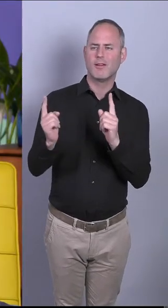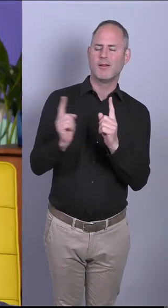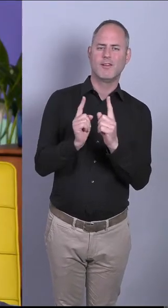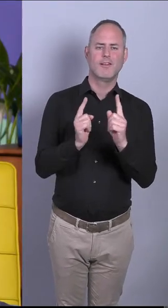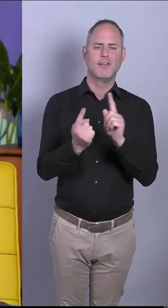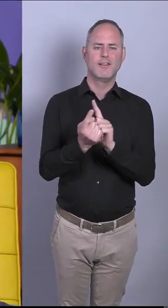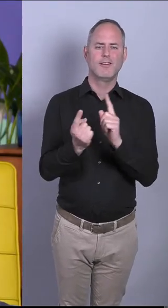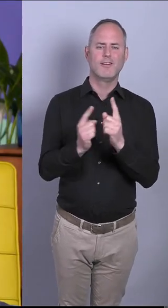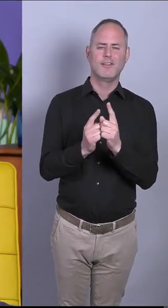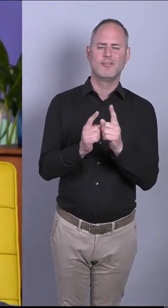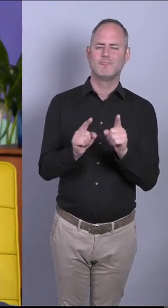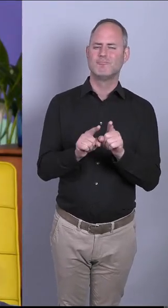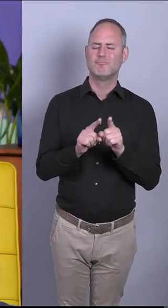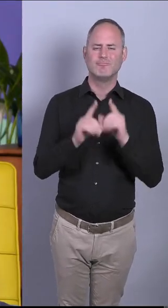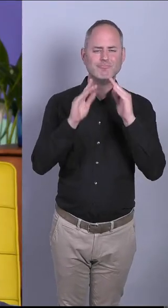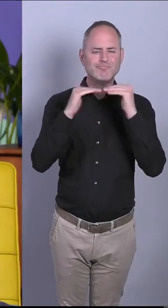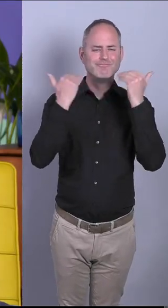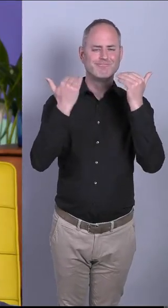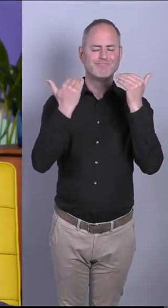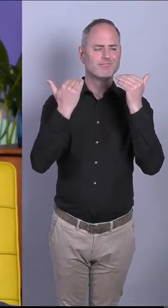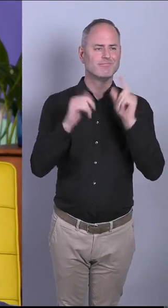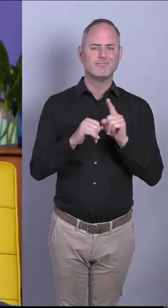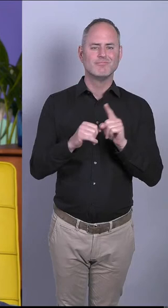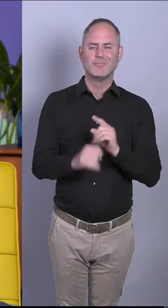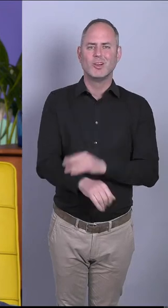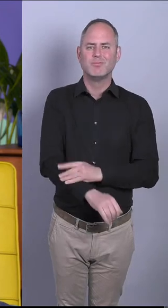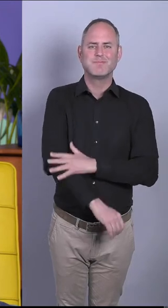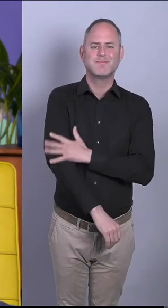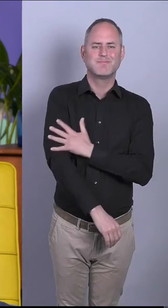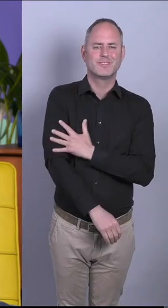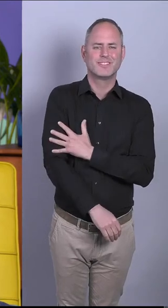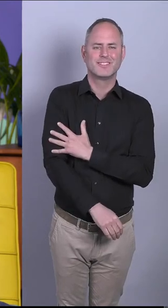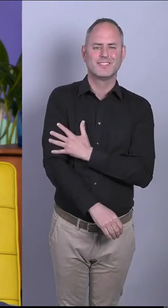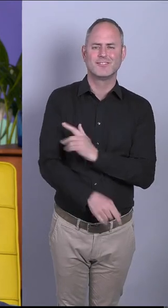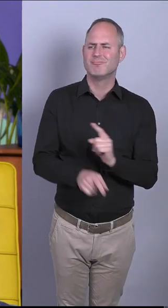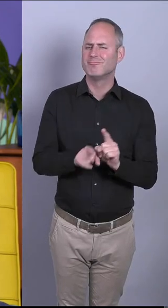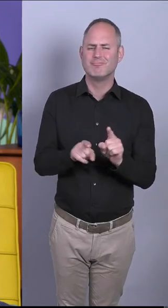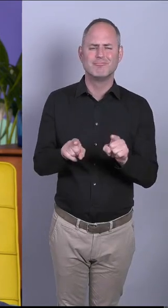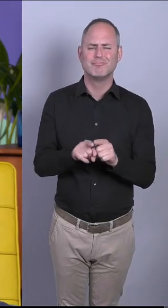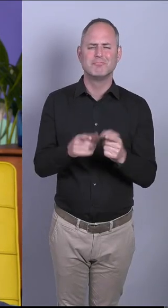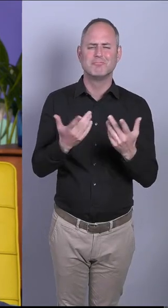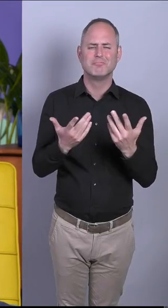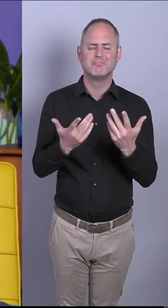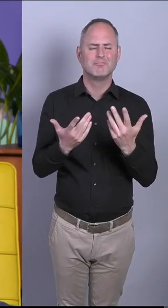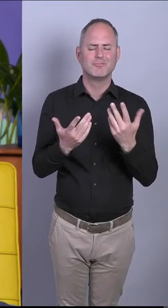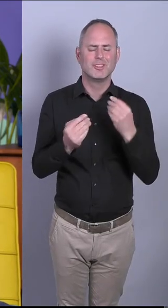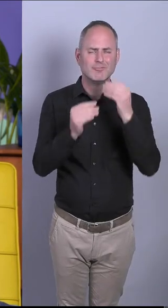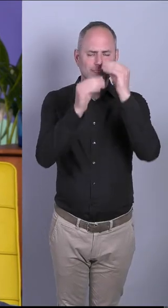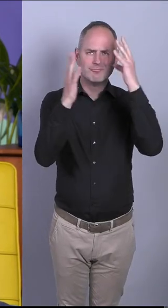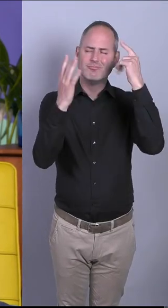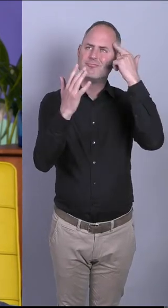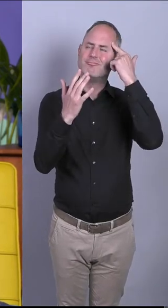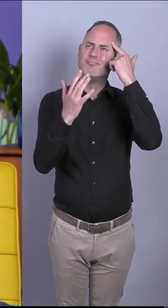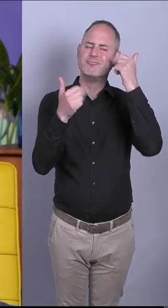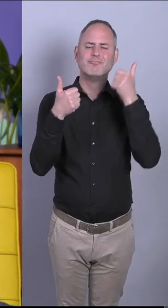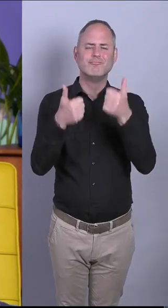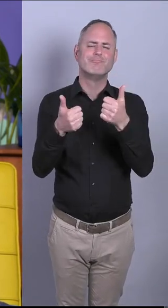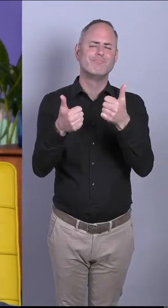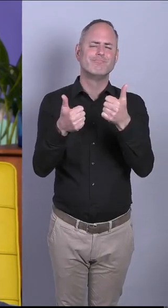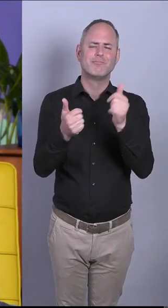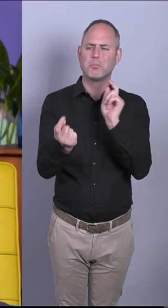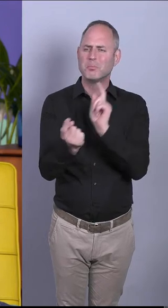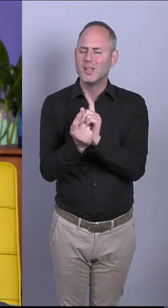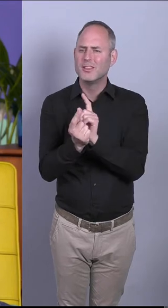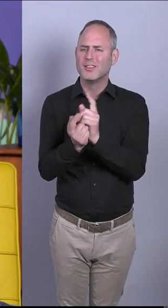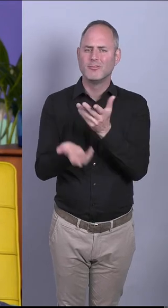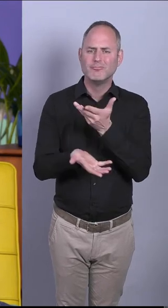moment? Oh, there were so many great moments. I only had good moments, no matter whether with the athletes